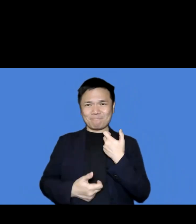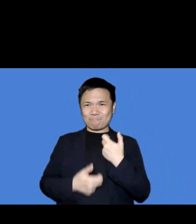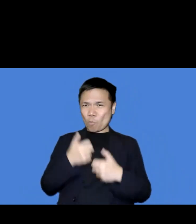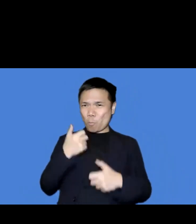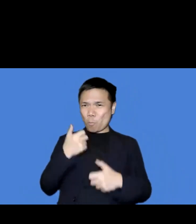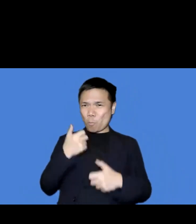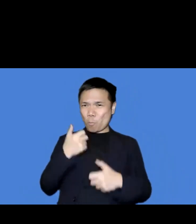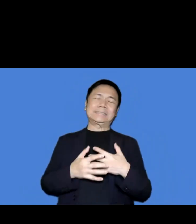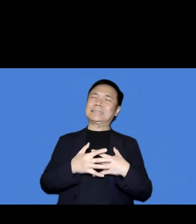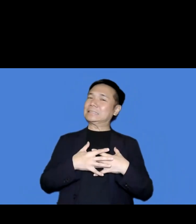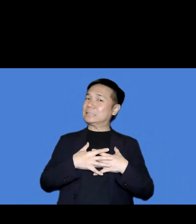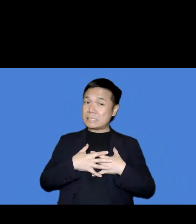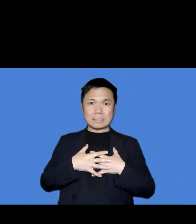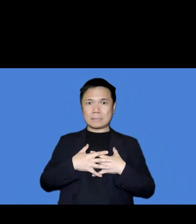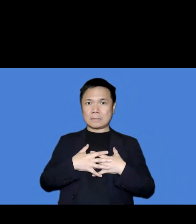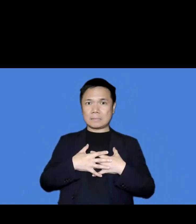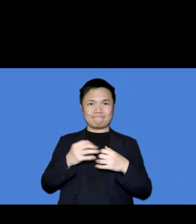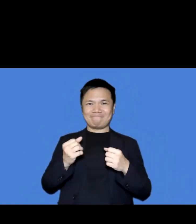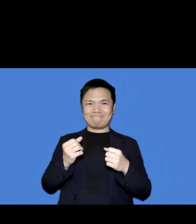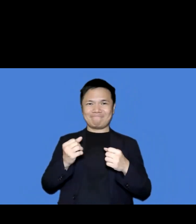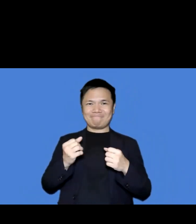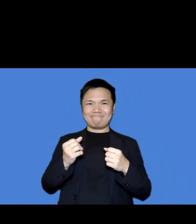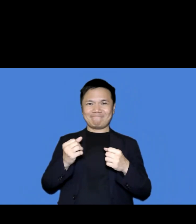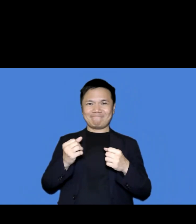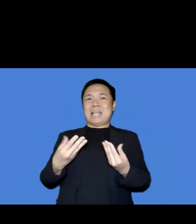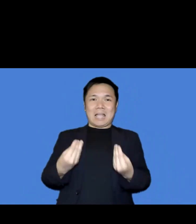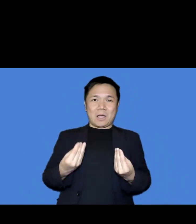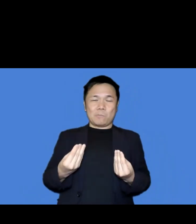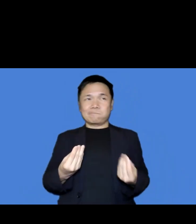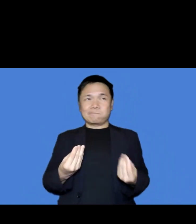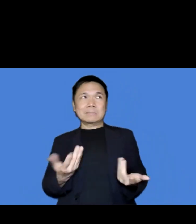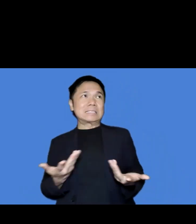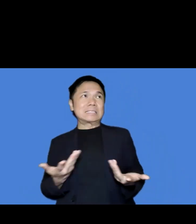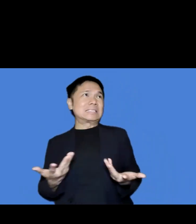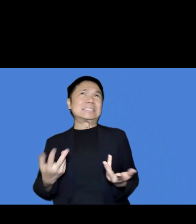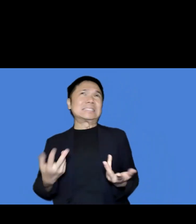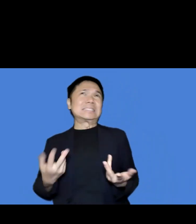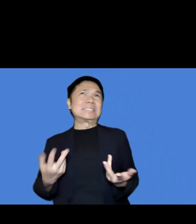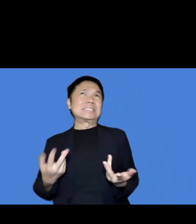bring up. So we need your support.